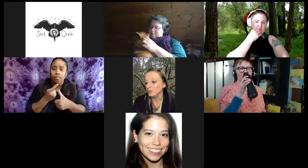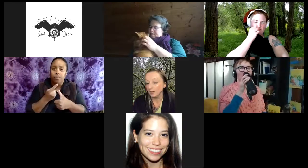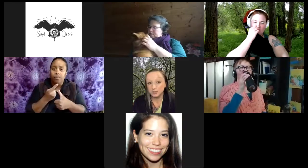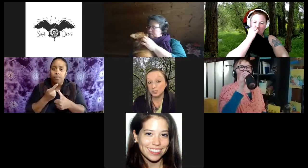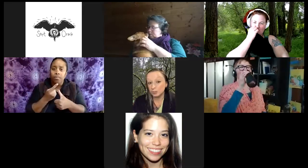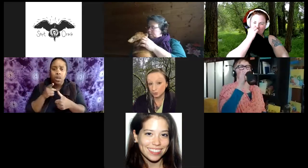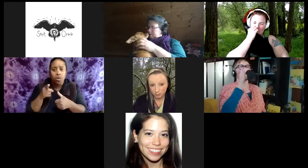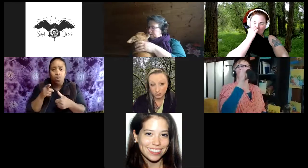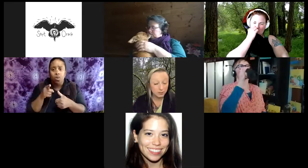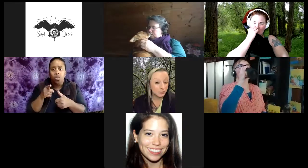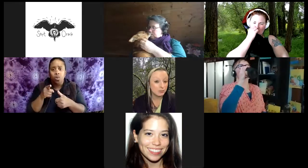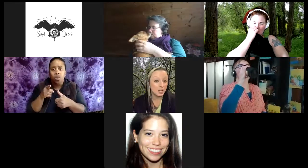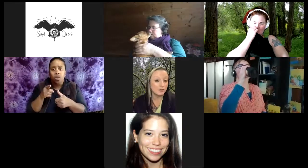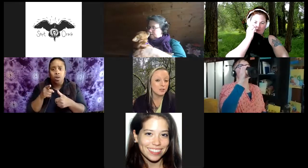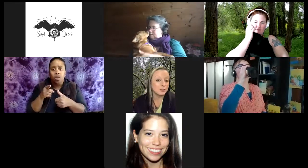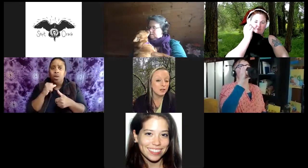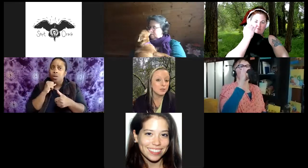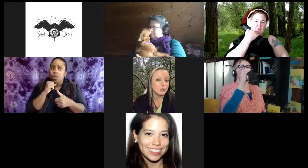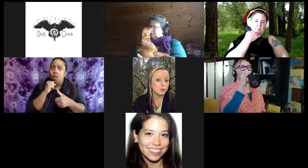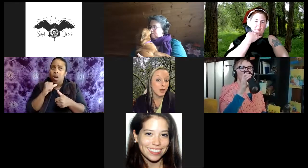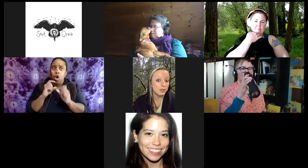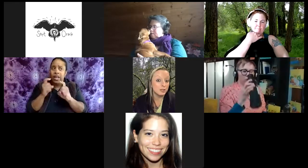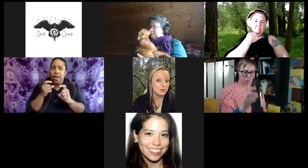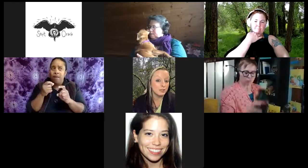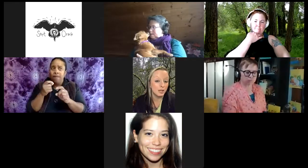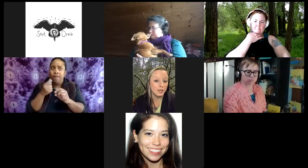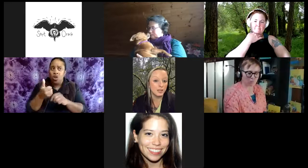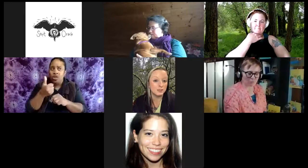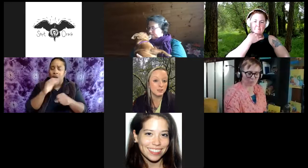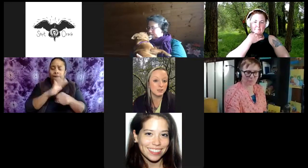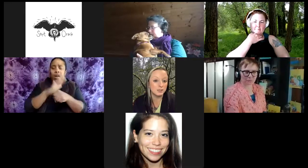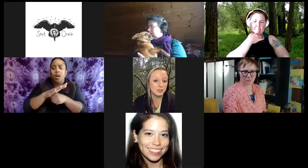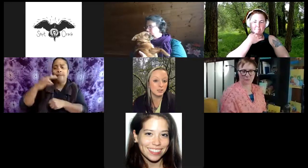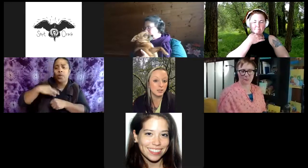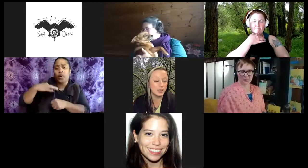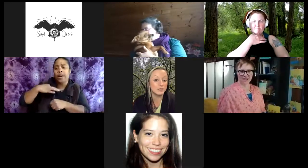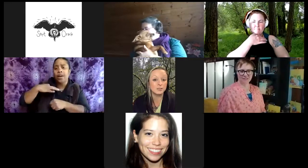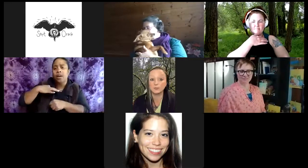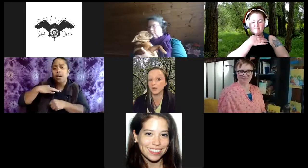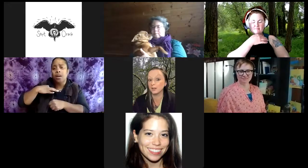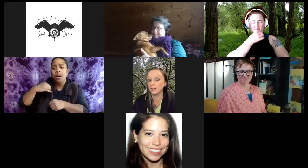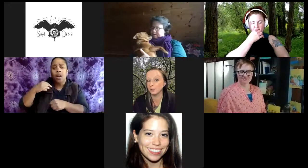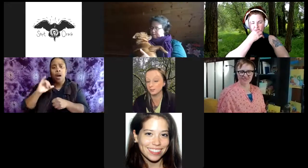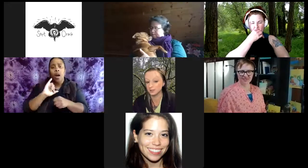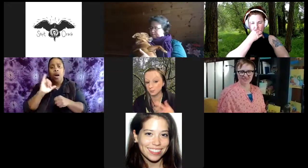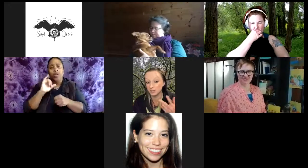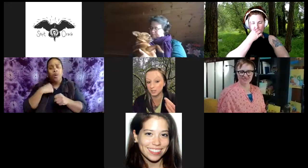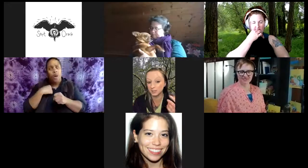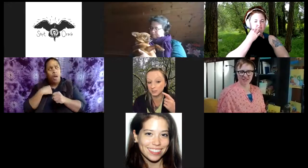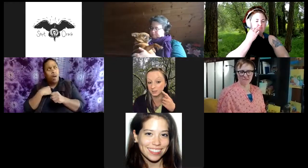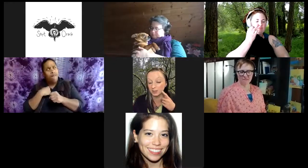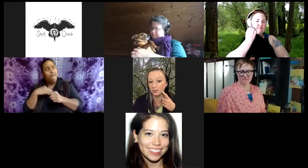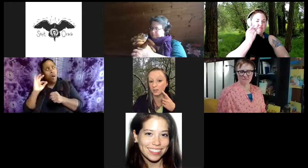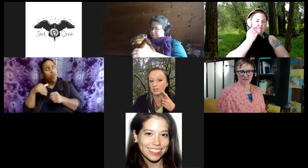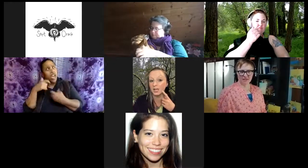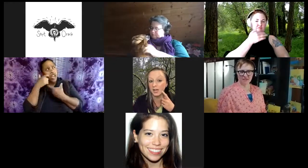you definitely don't give yourself enough credit. And I also found that interesting